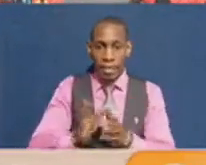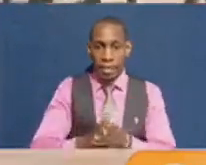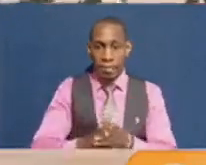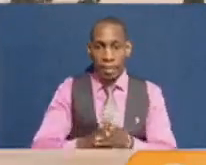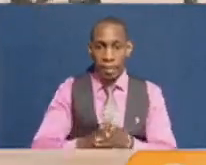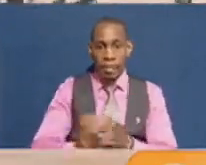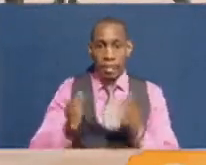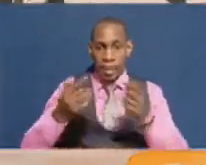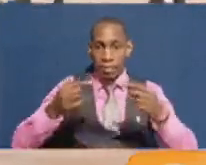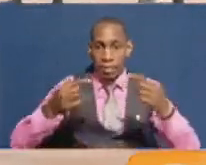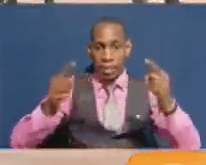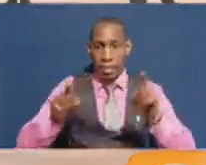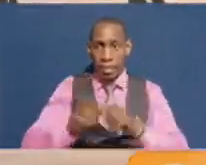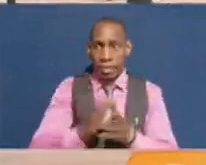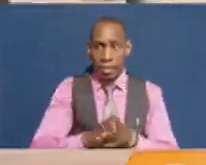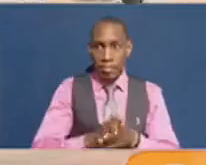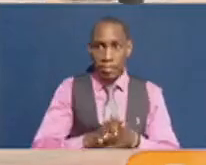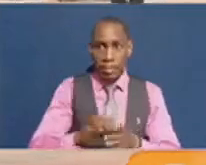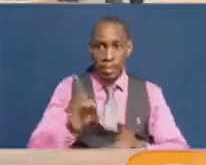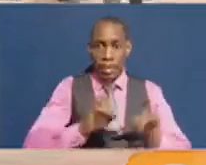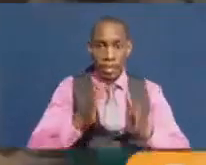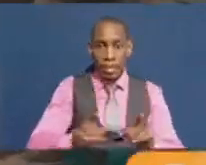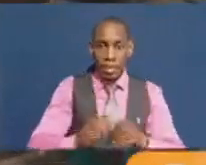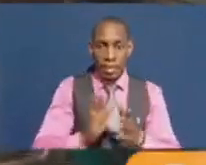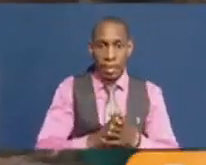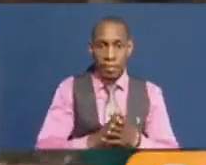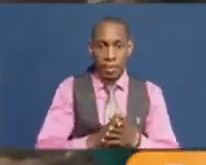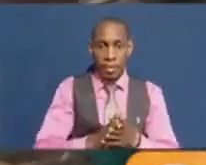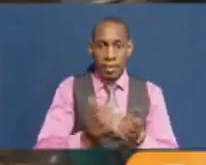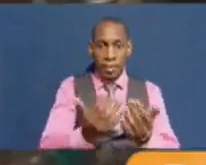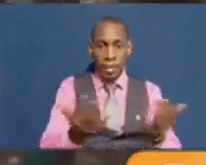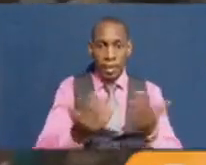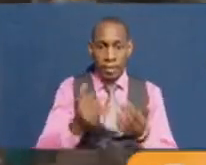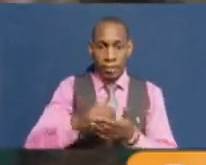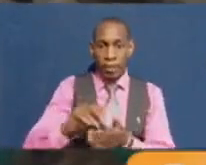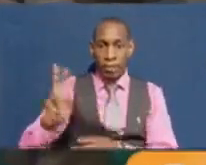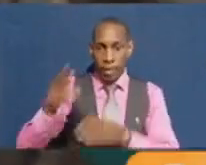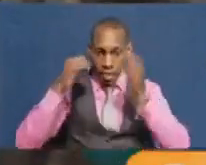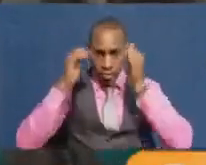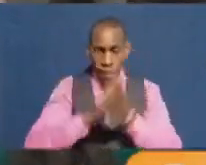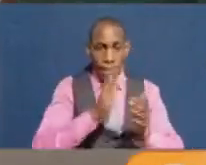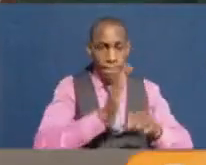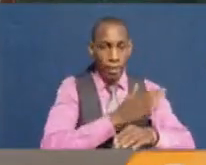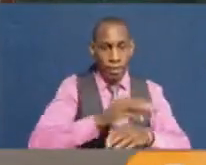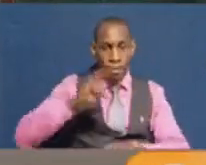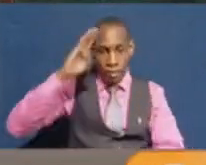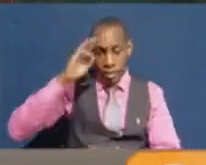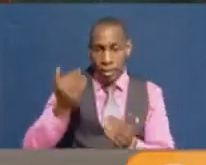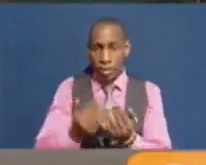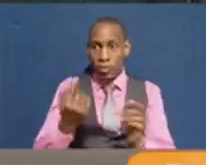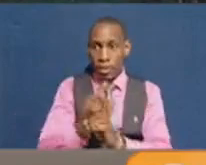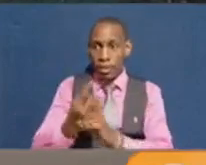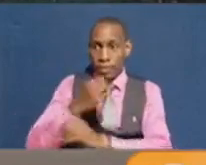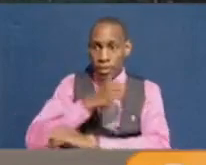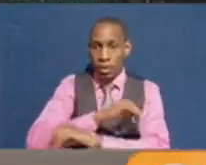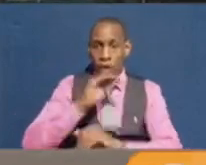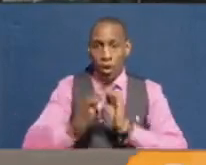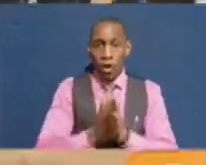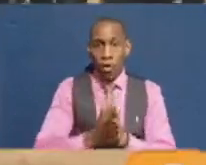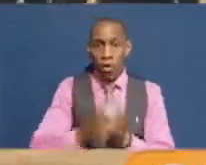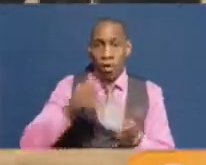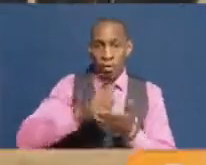success. Now, dancers, a full parade to be mounted by Kenya's military, music, scouts, and children from various schools will all be part of